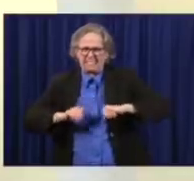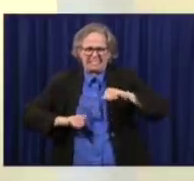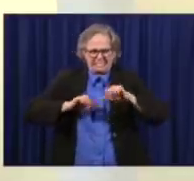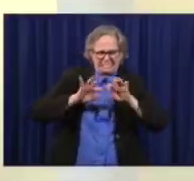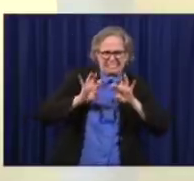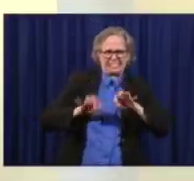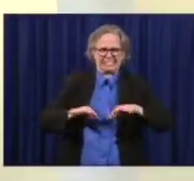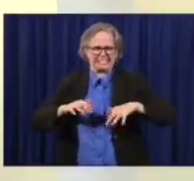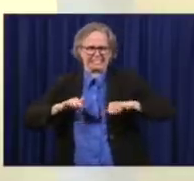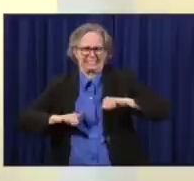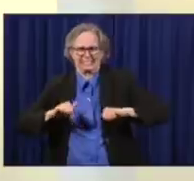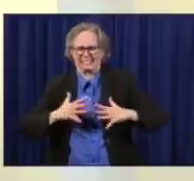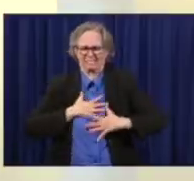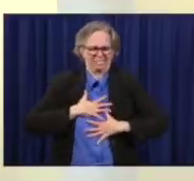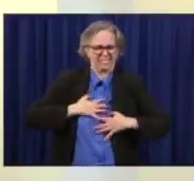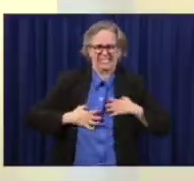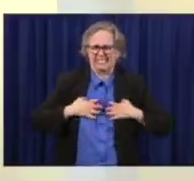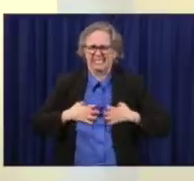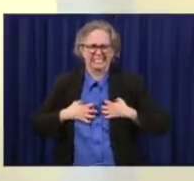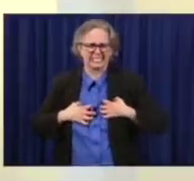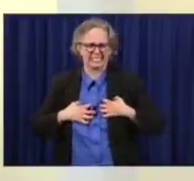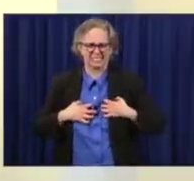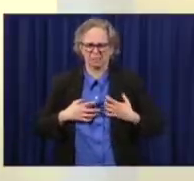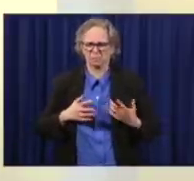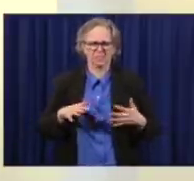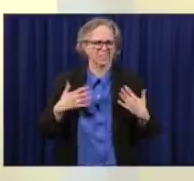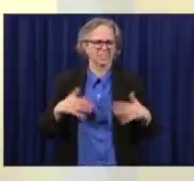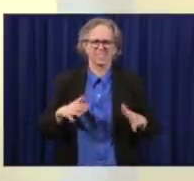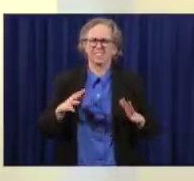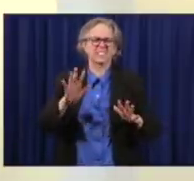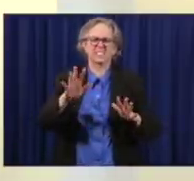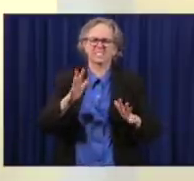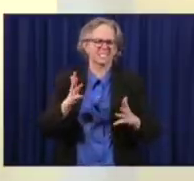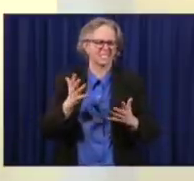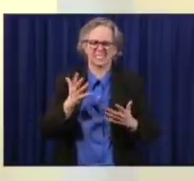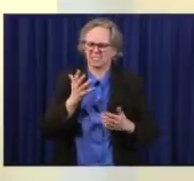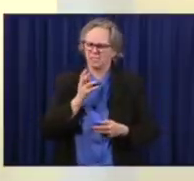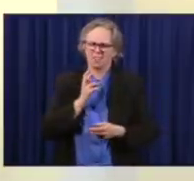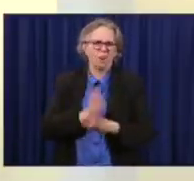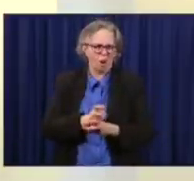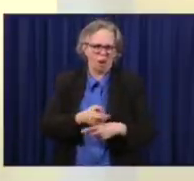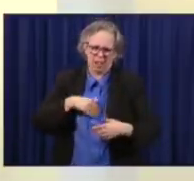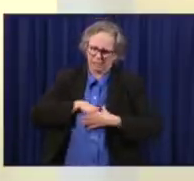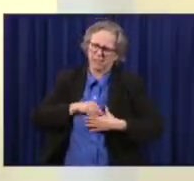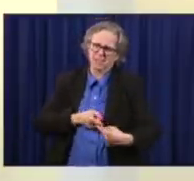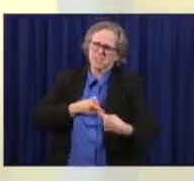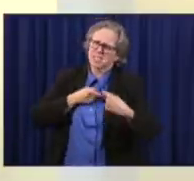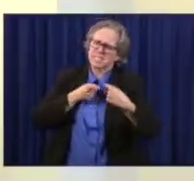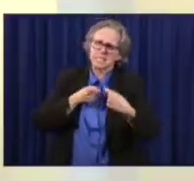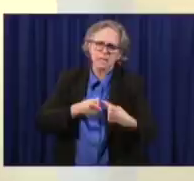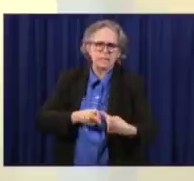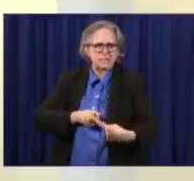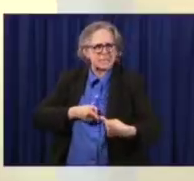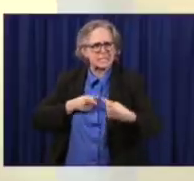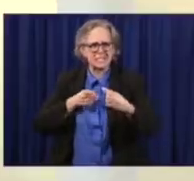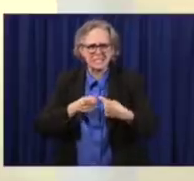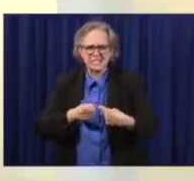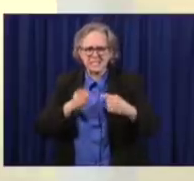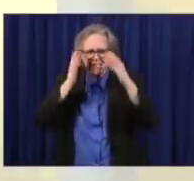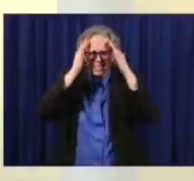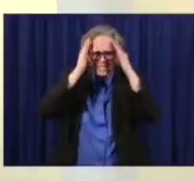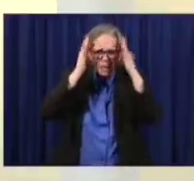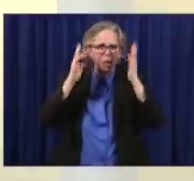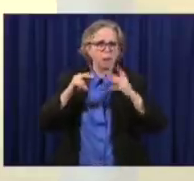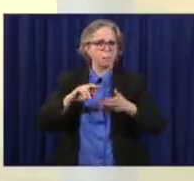of something like this virus that makes it so incredibly difficult. We receive a lot of calls. I've